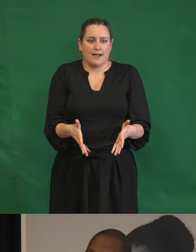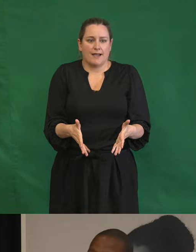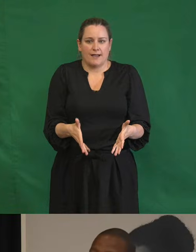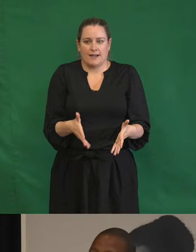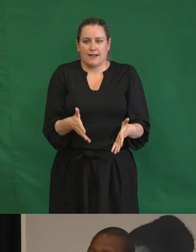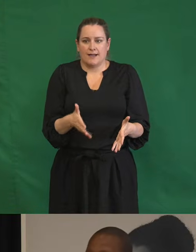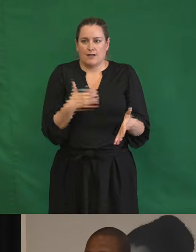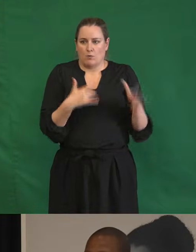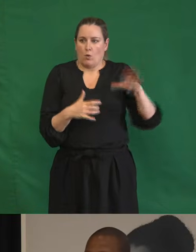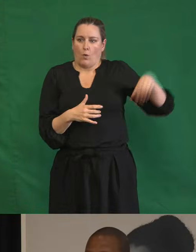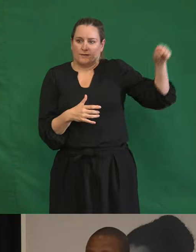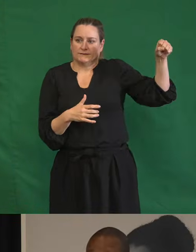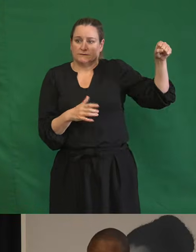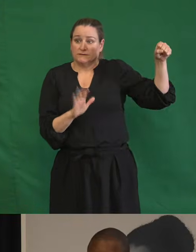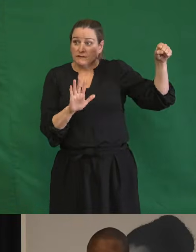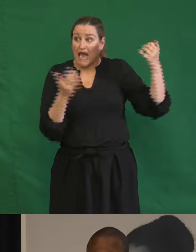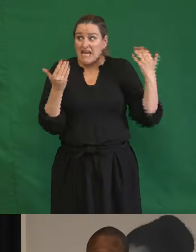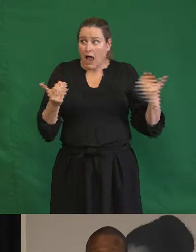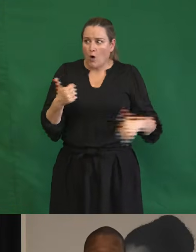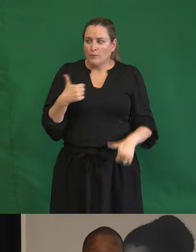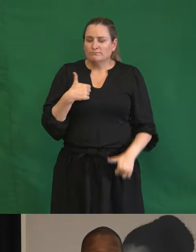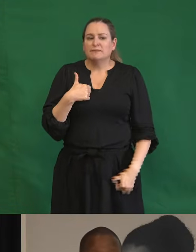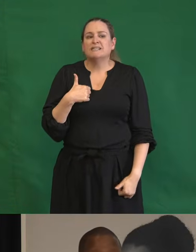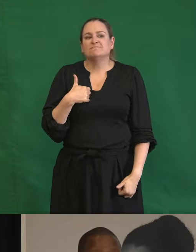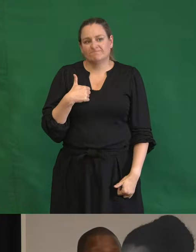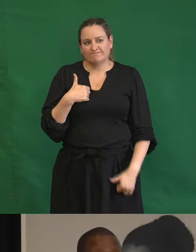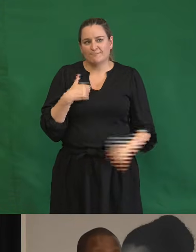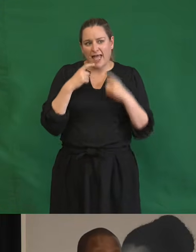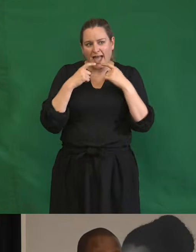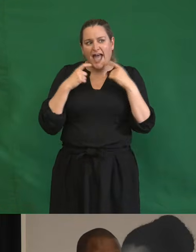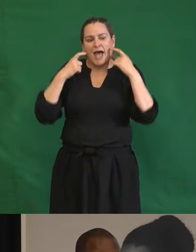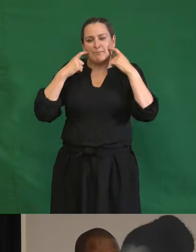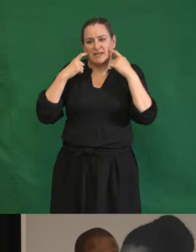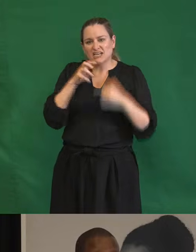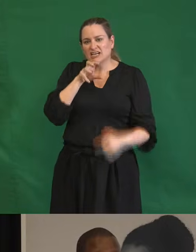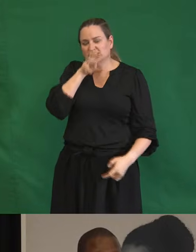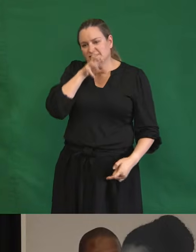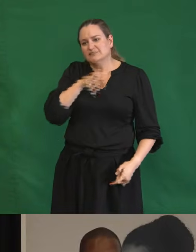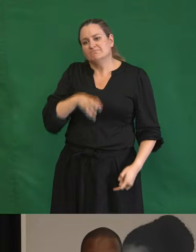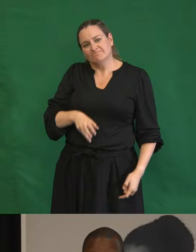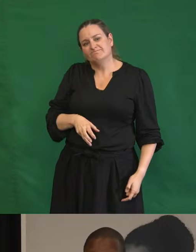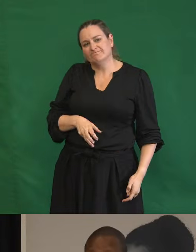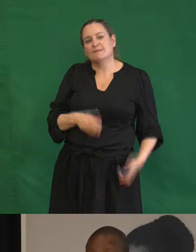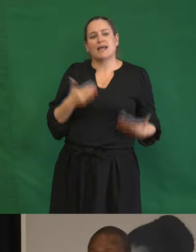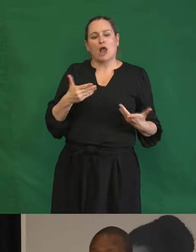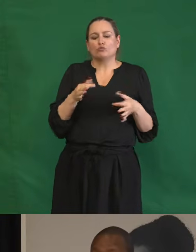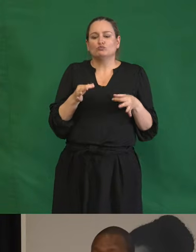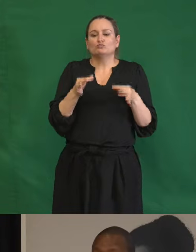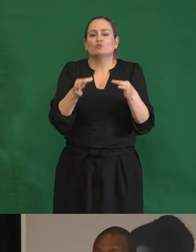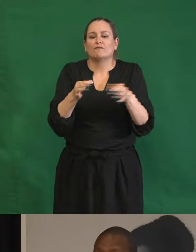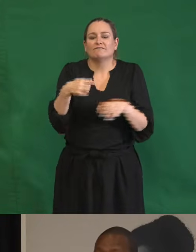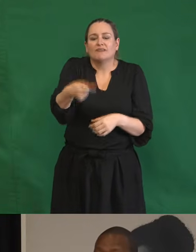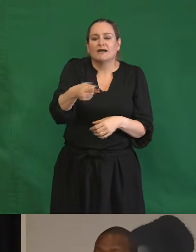And I'm glad I made that choice. And the surgery has been moved to Tuesday morning at 10 o'clock.